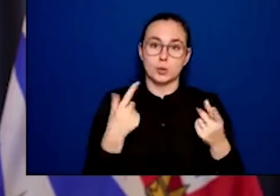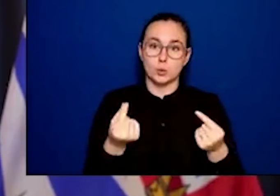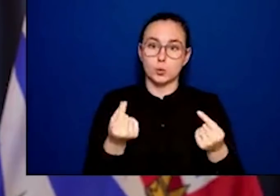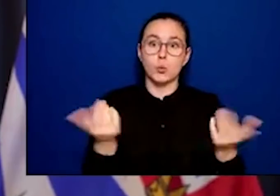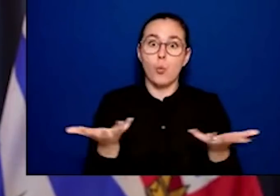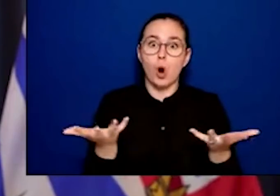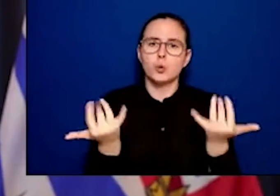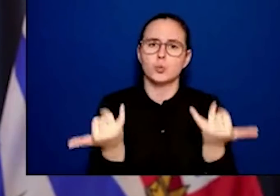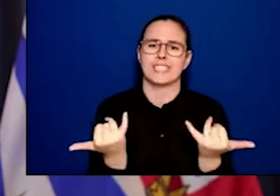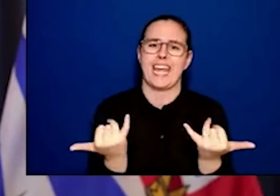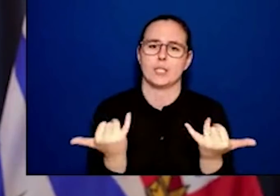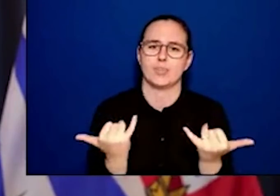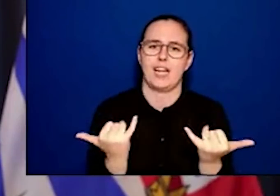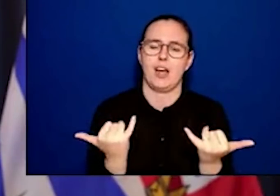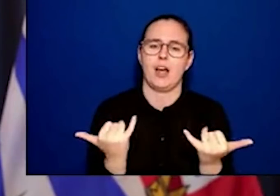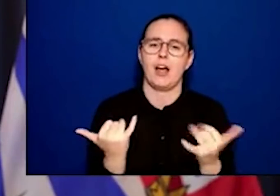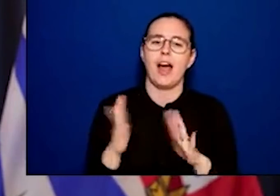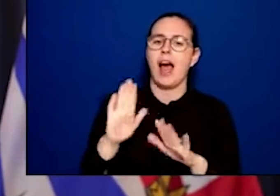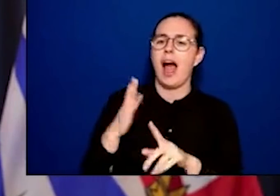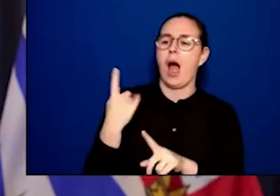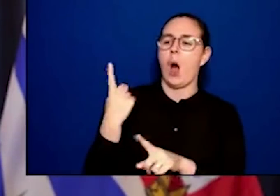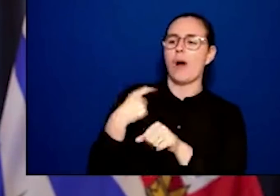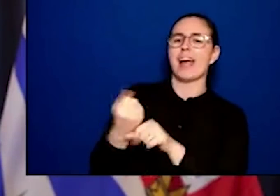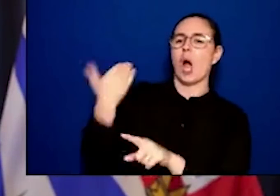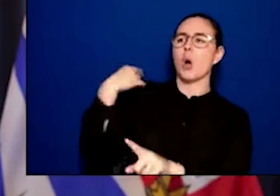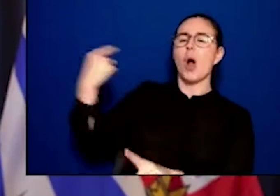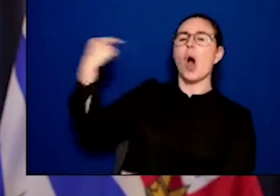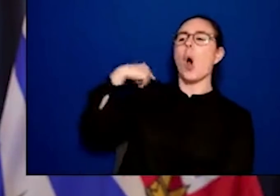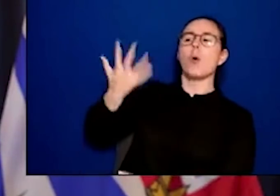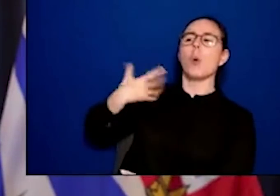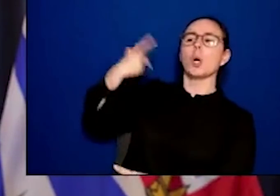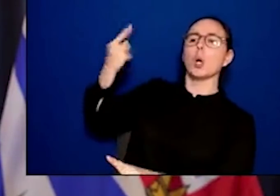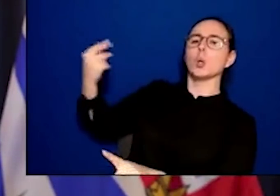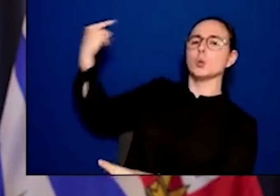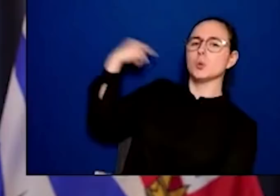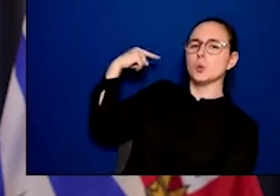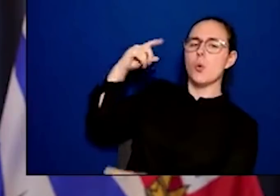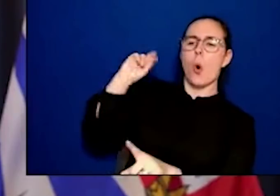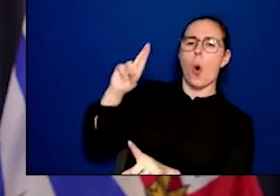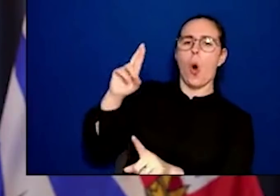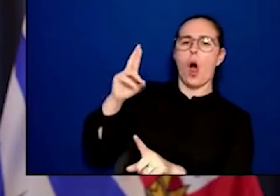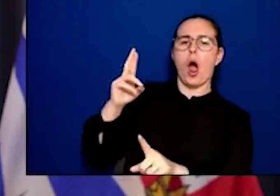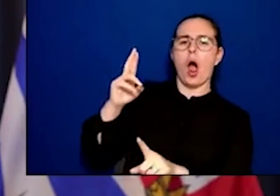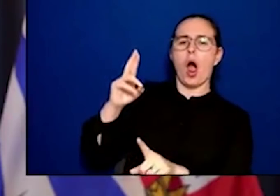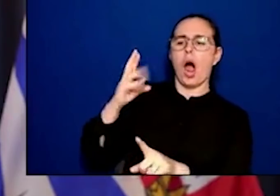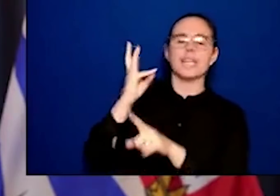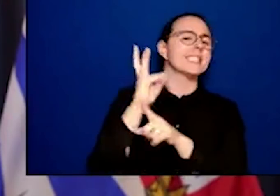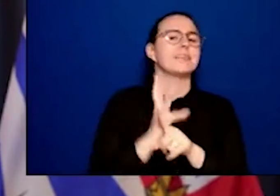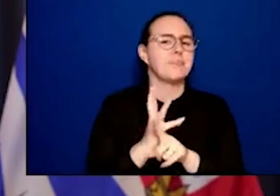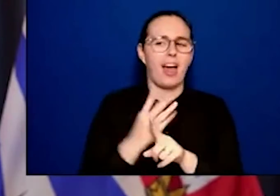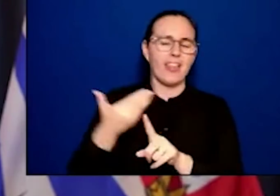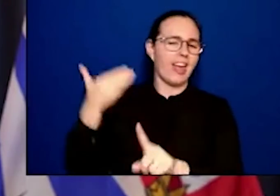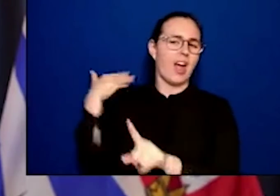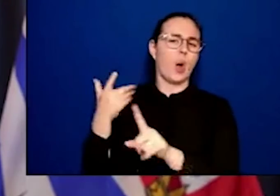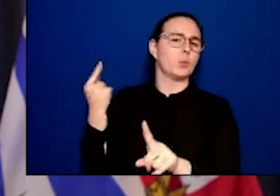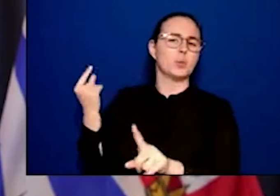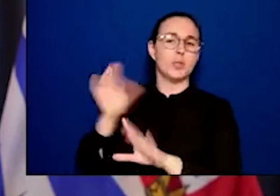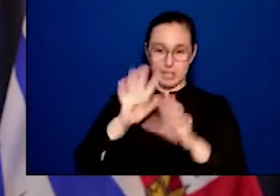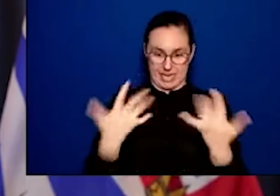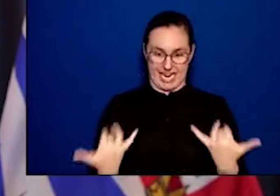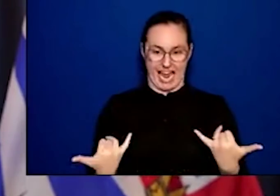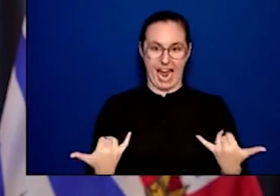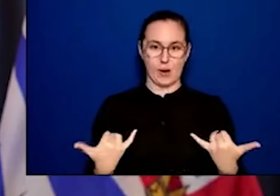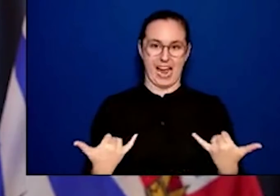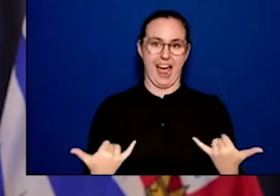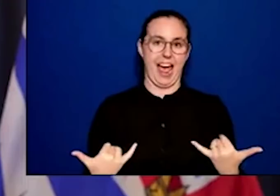not what we did a year ago. It's not what we've done over the last 6 months. It's right now, this moment. And what matters